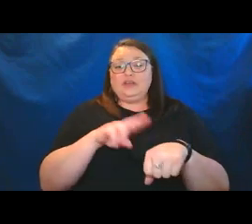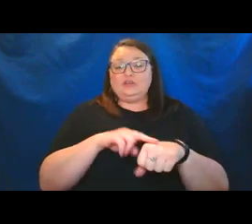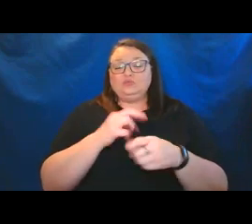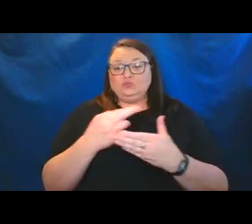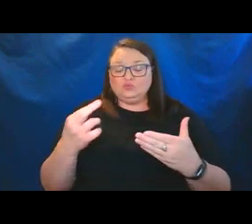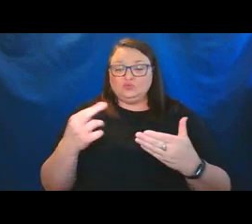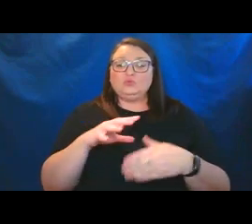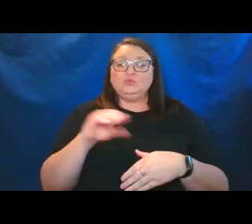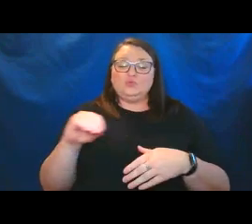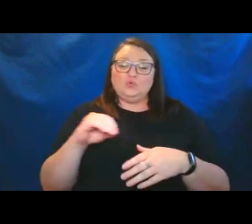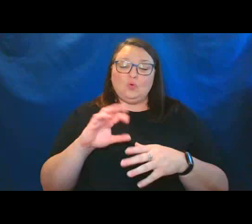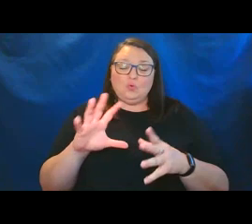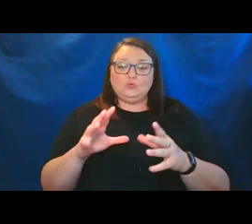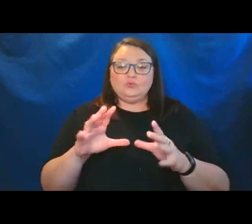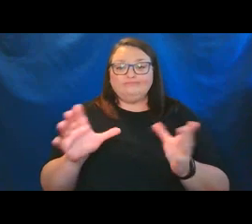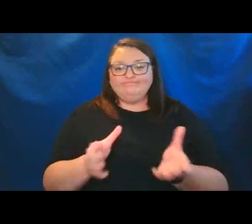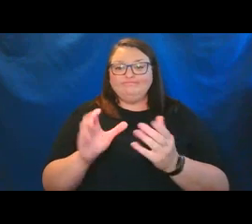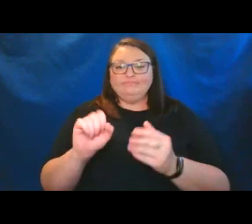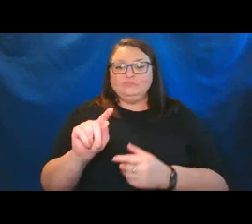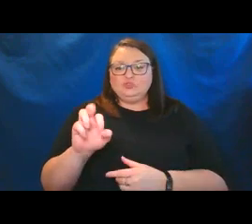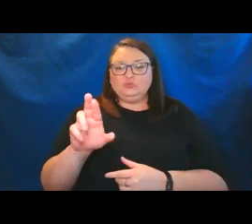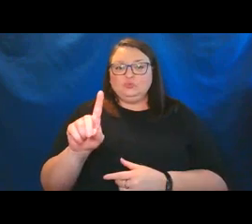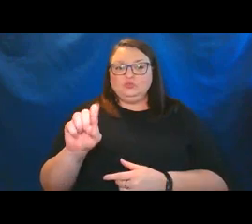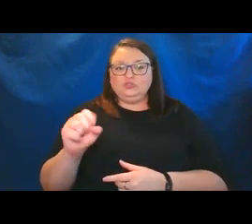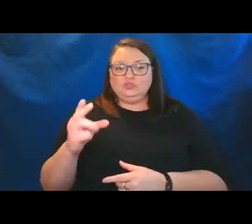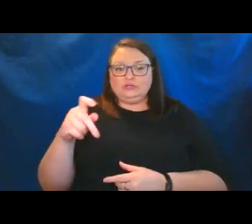Resilience. Take it away.